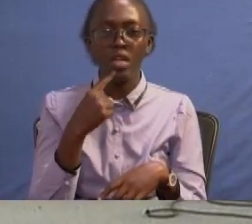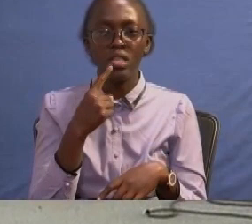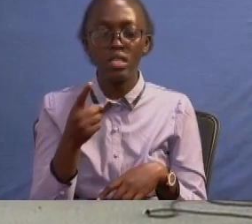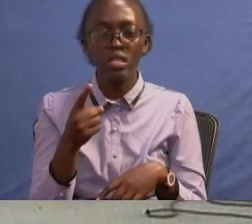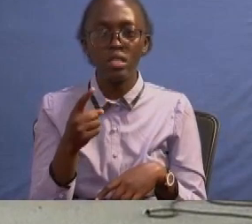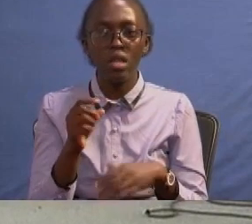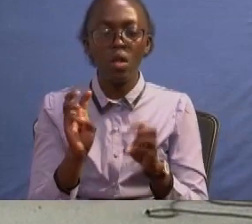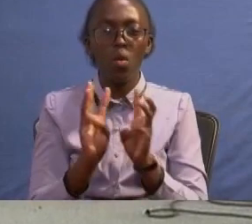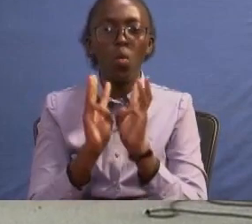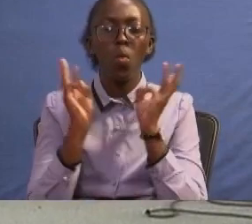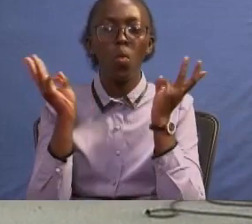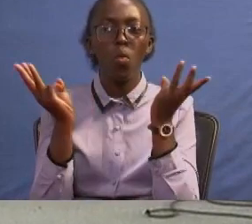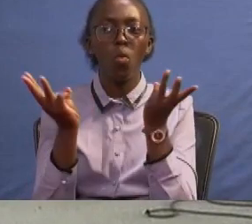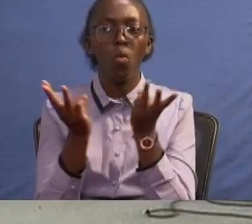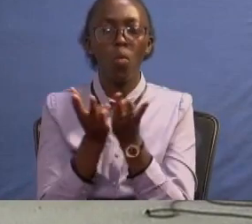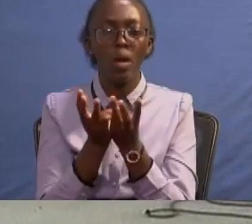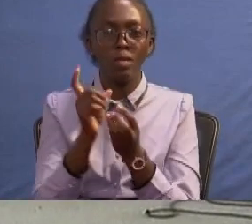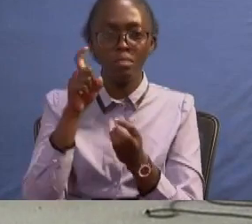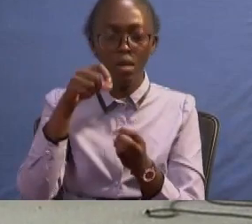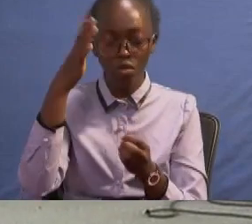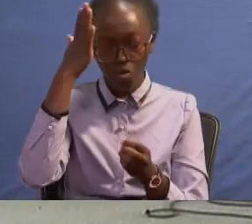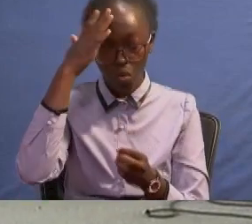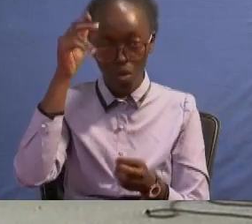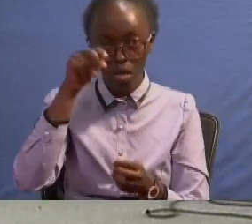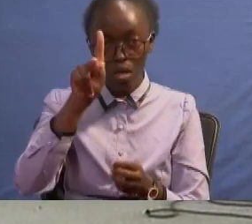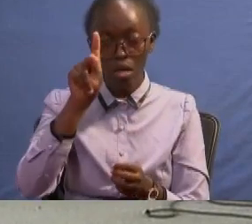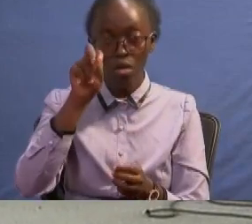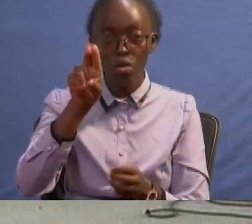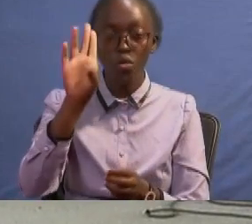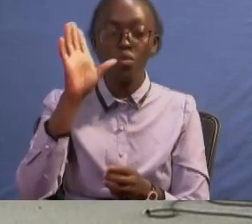impacted by Kenyatta University.